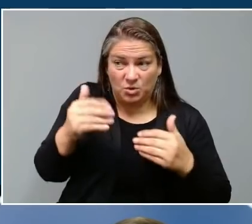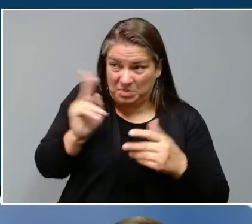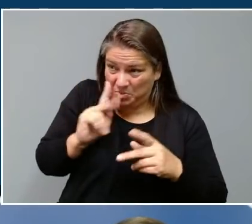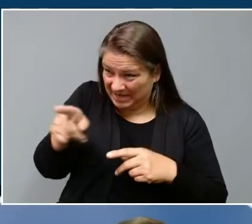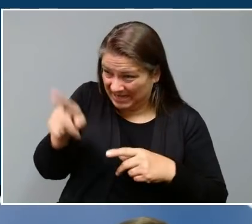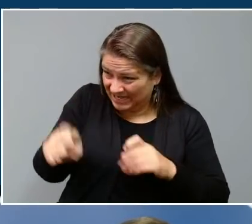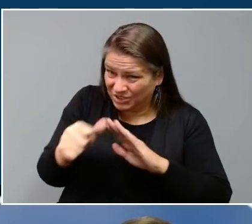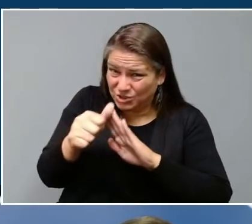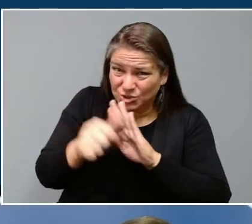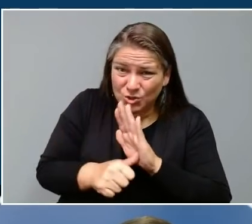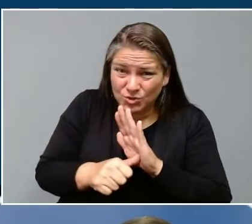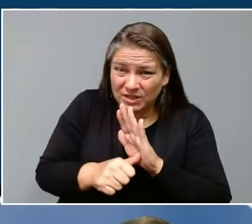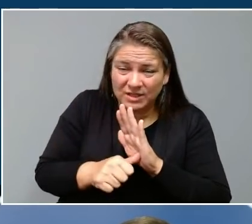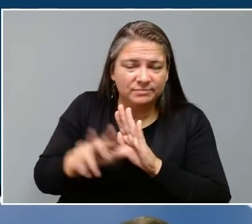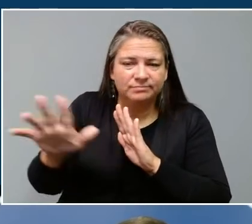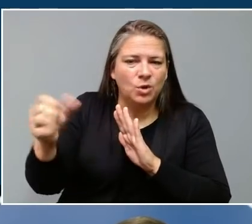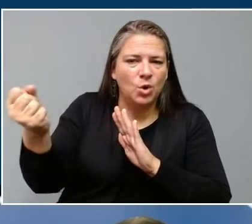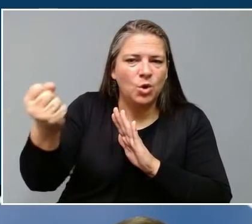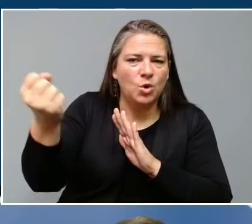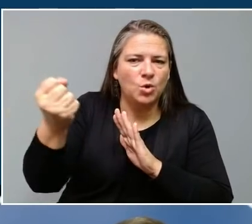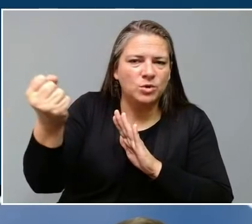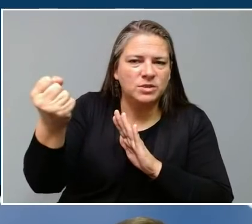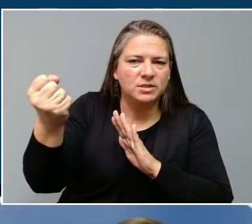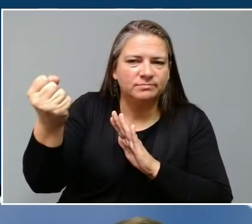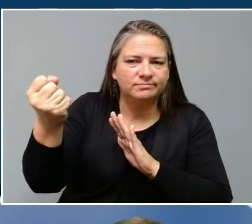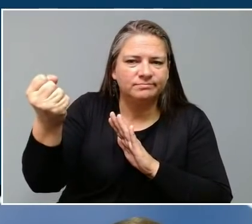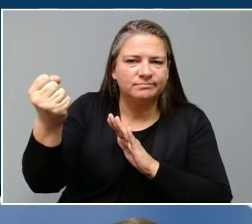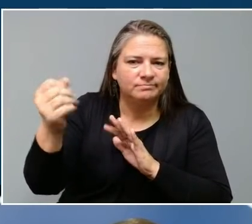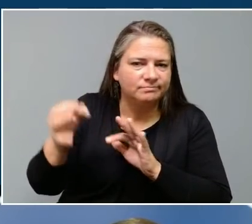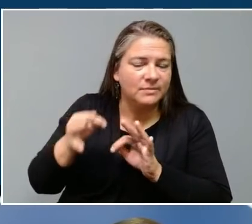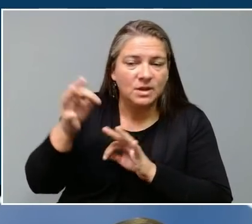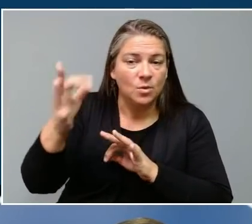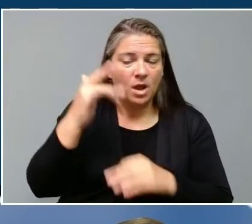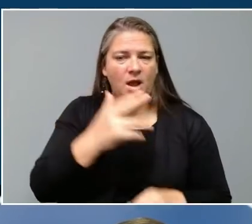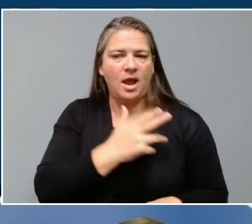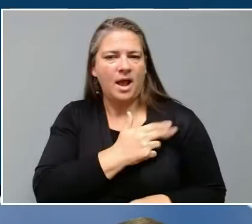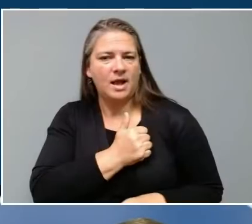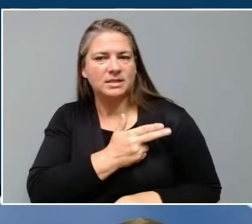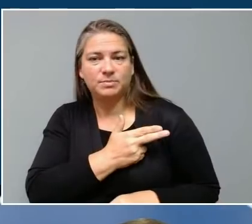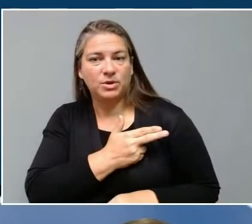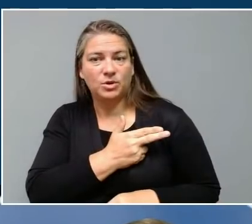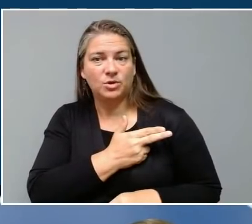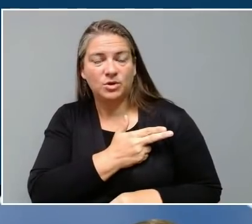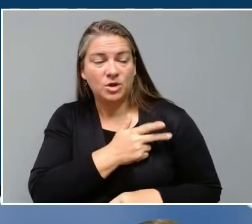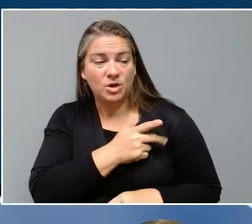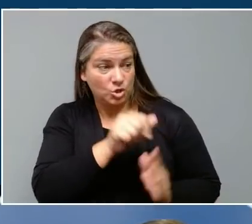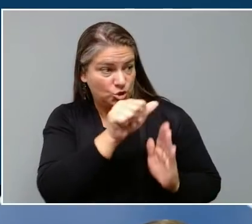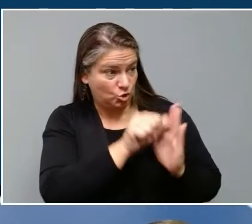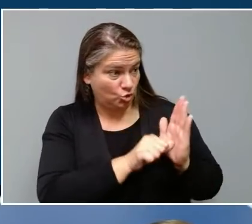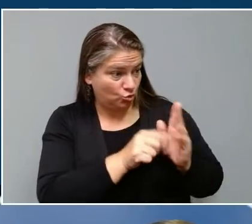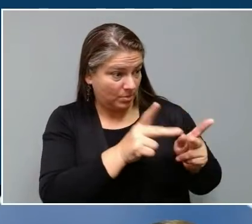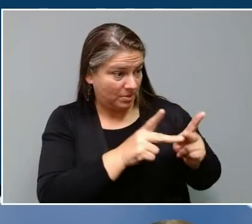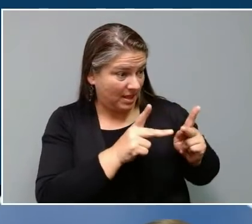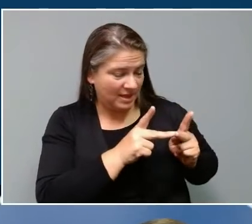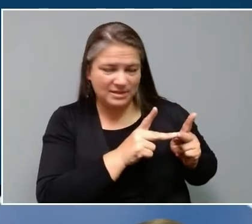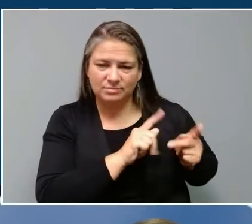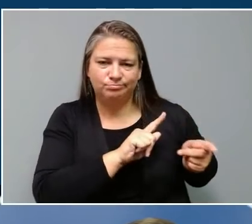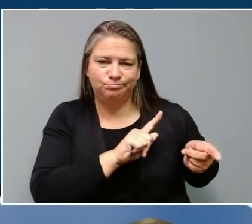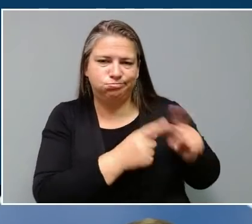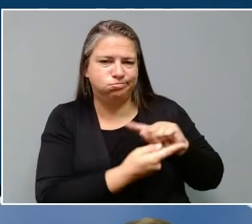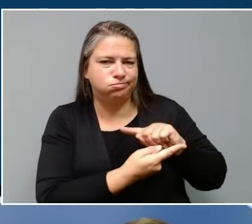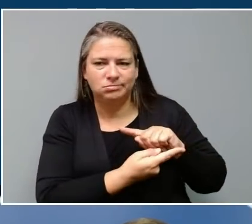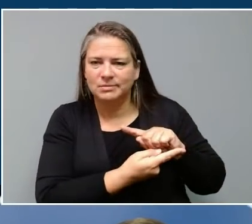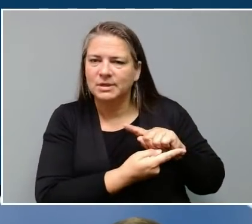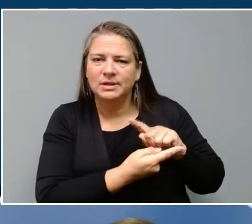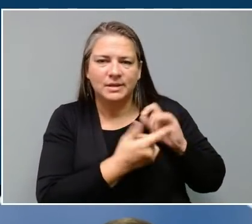push it off. Why? Because the hospitals converted all surgery space into additional ICU space. When this happens, when we don't